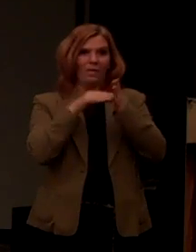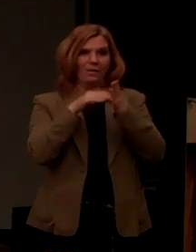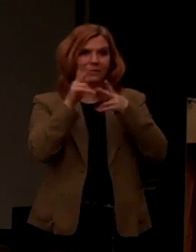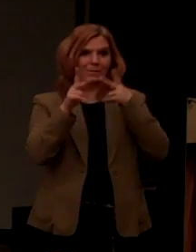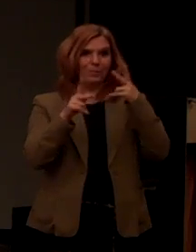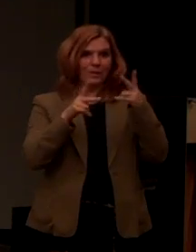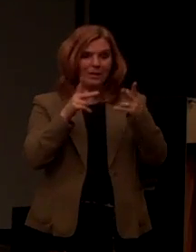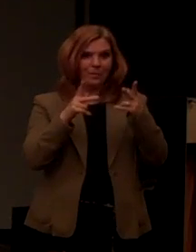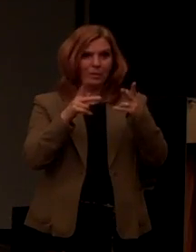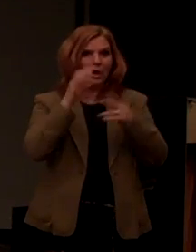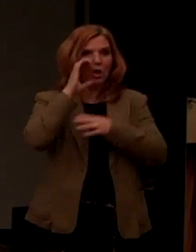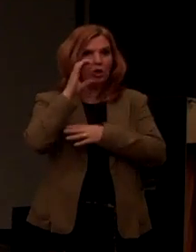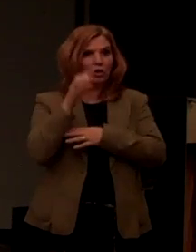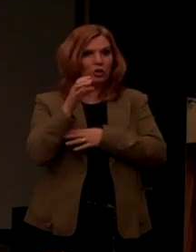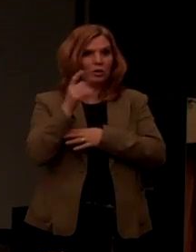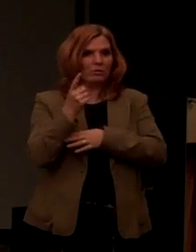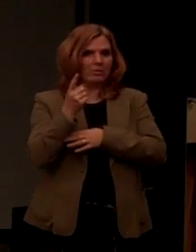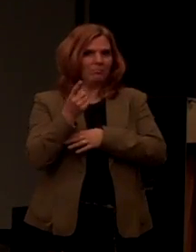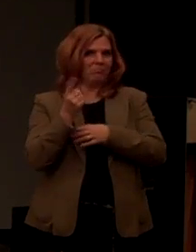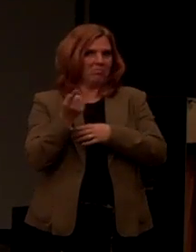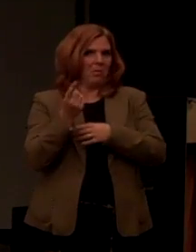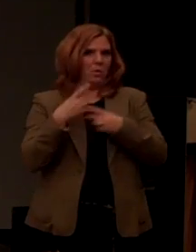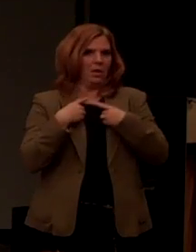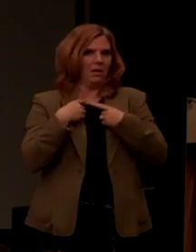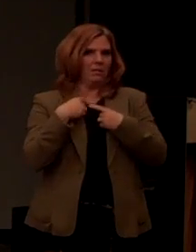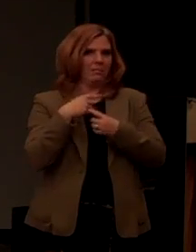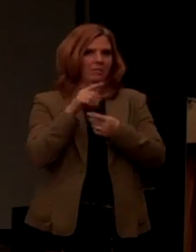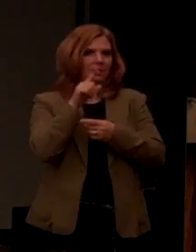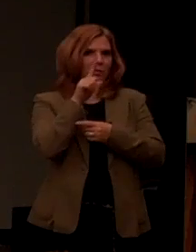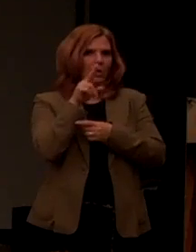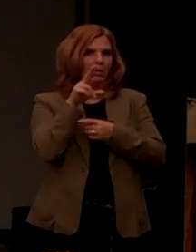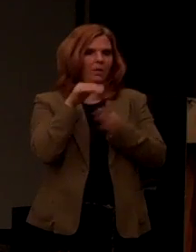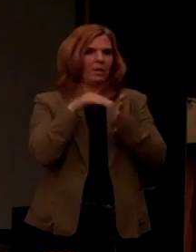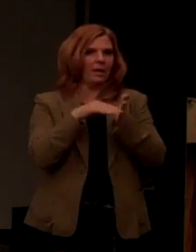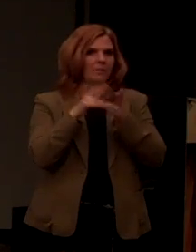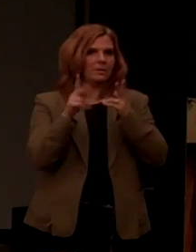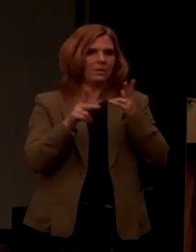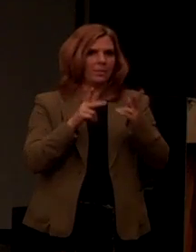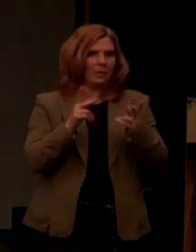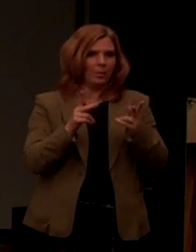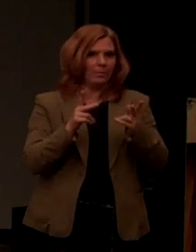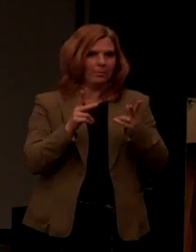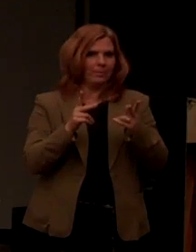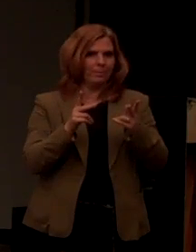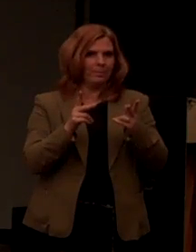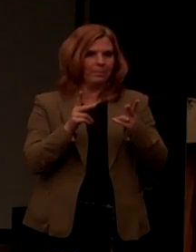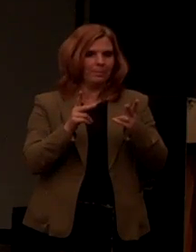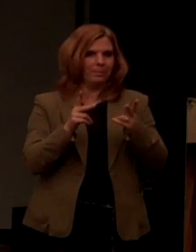41,641 people. Charleston only had 23,000 people.